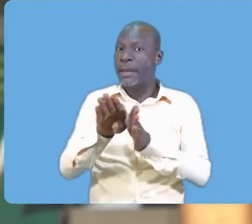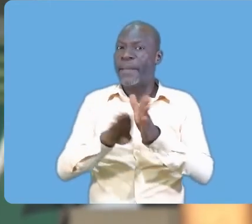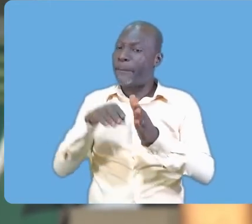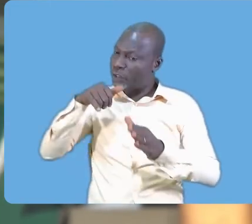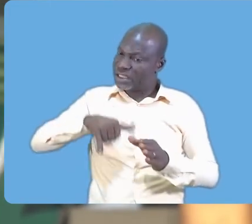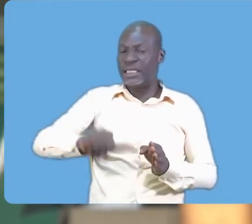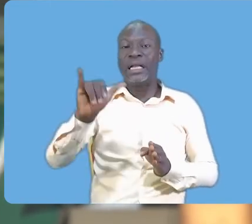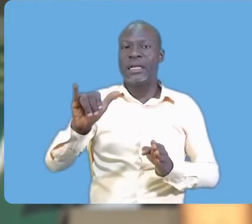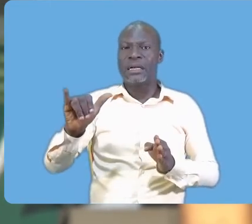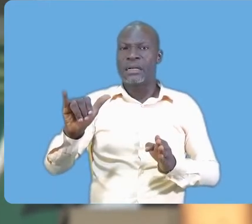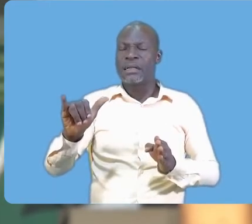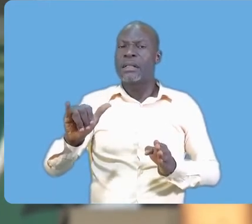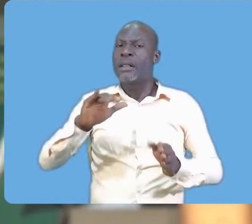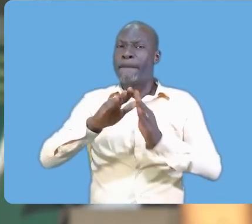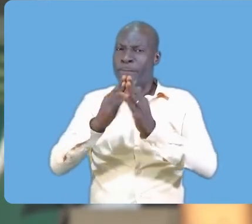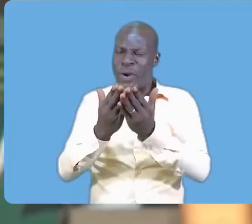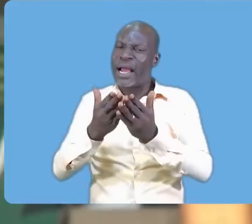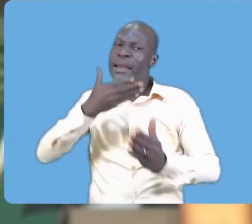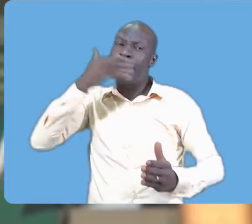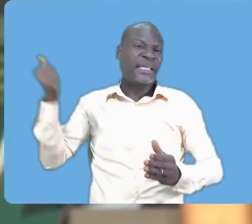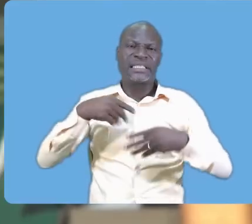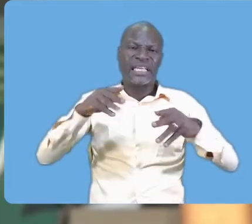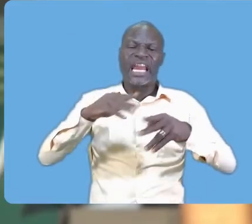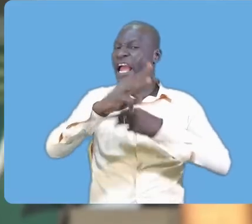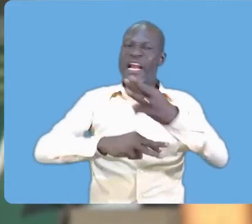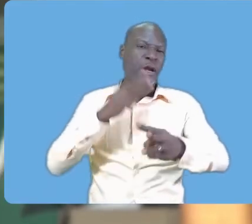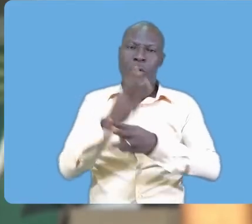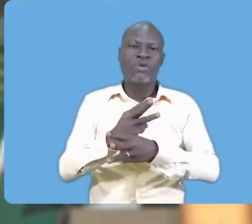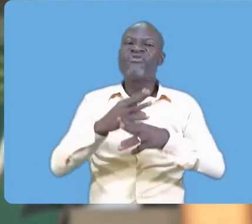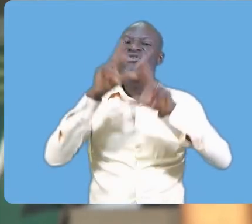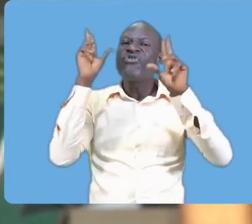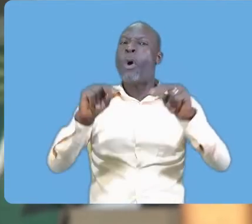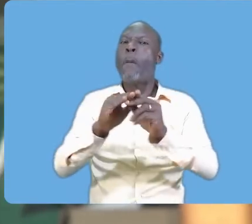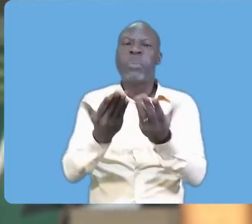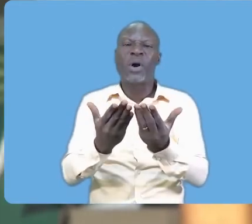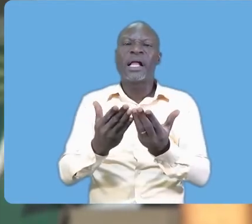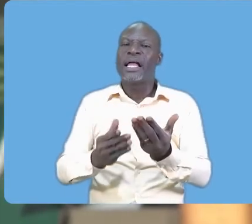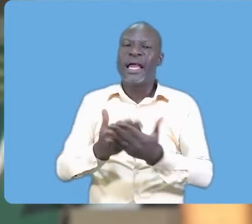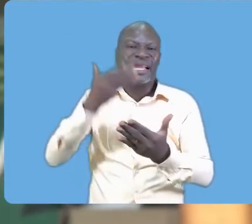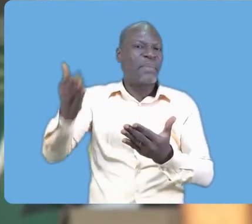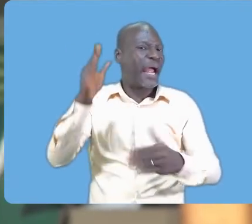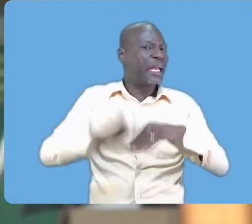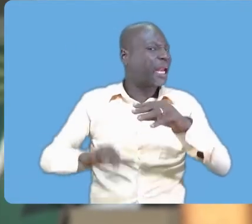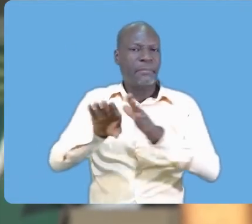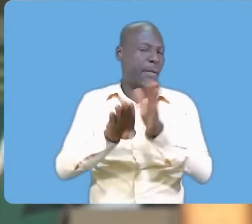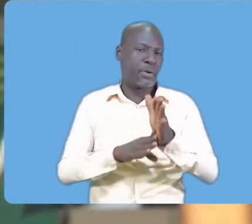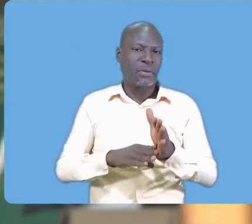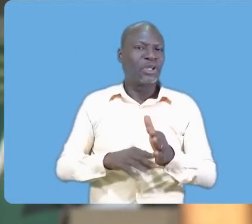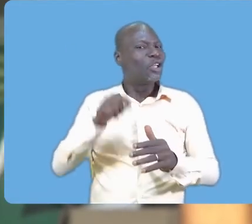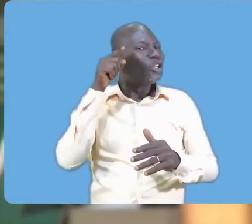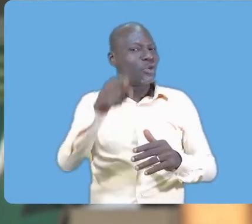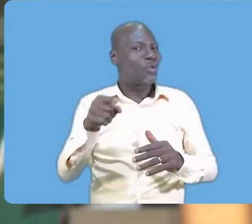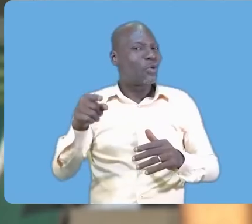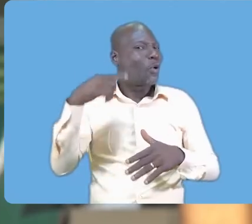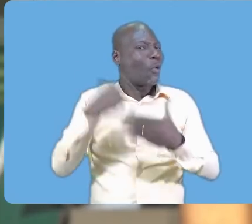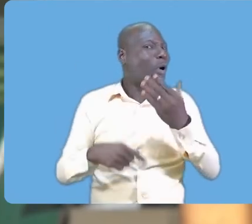the number one best seller of the world. Who could be any who I have taught a the Holy Bible? And I don't know who you